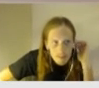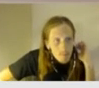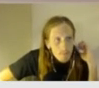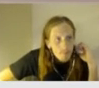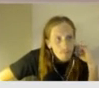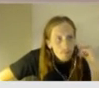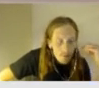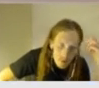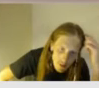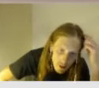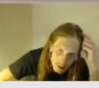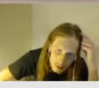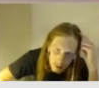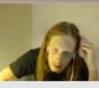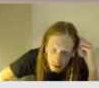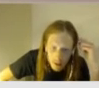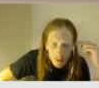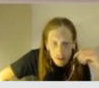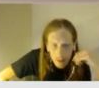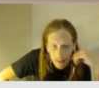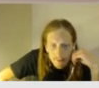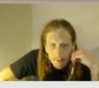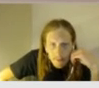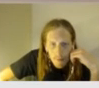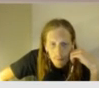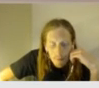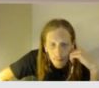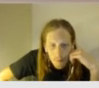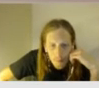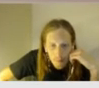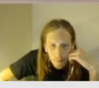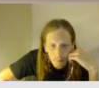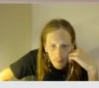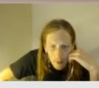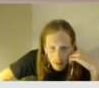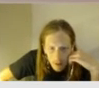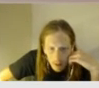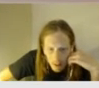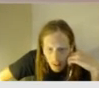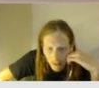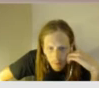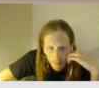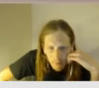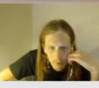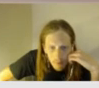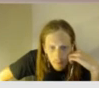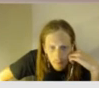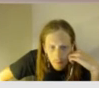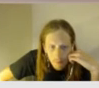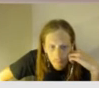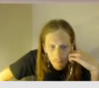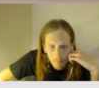make some images in my approach to the person. And obviously if they don't notice me, I can make more images,